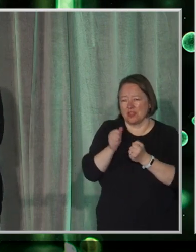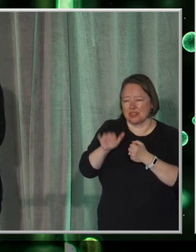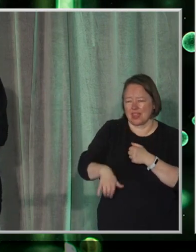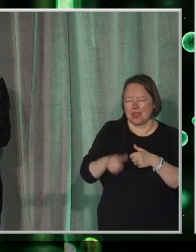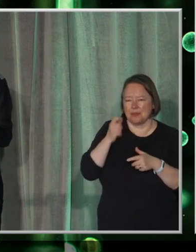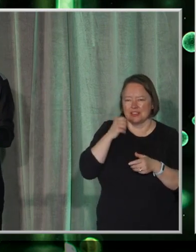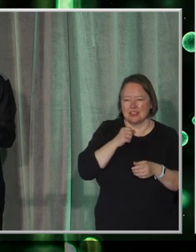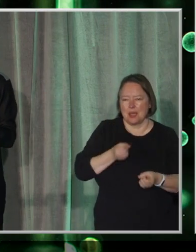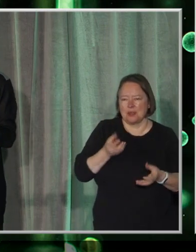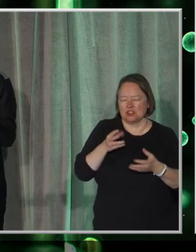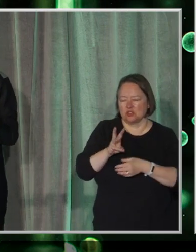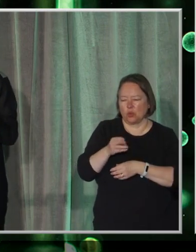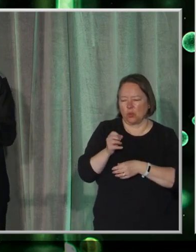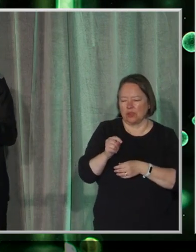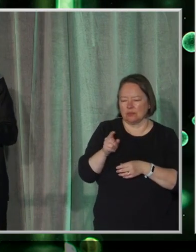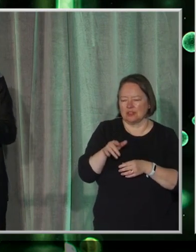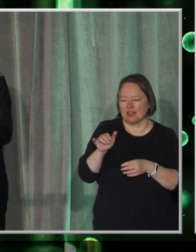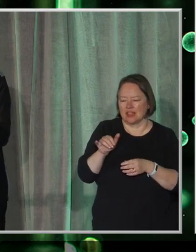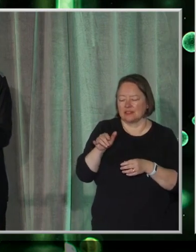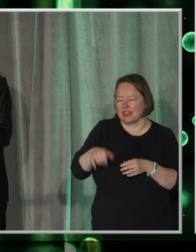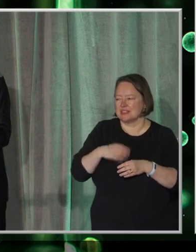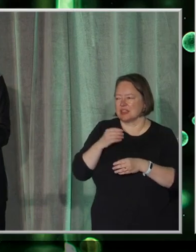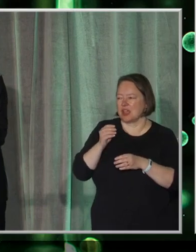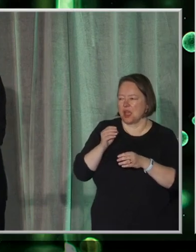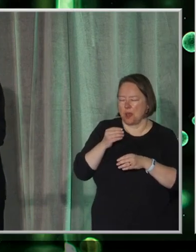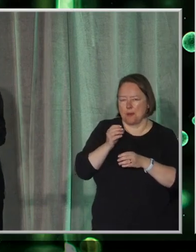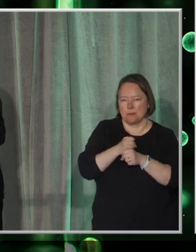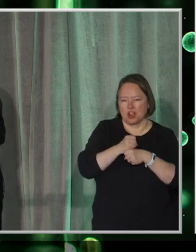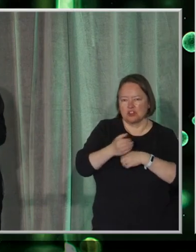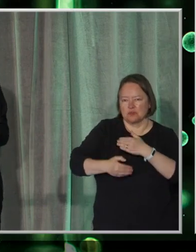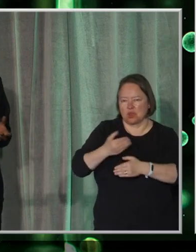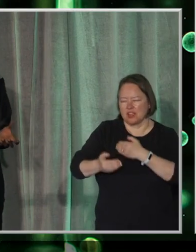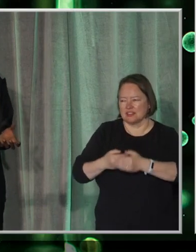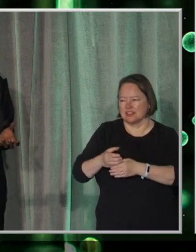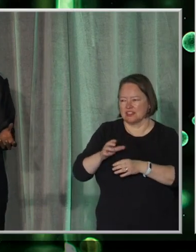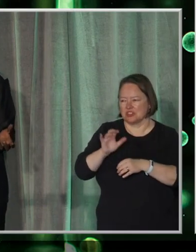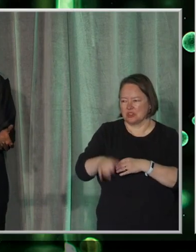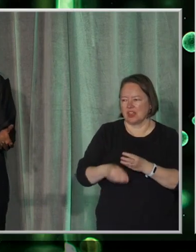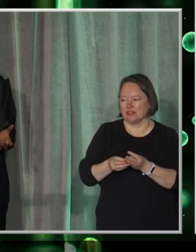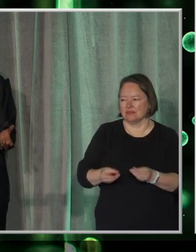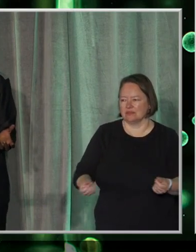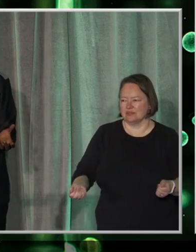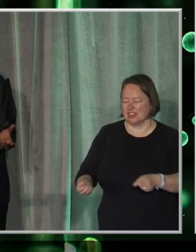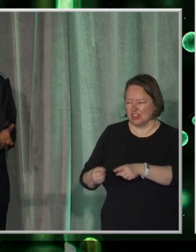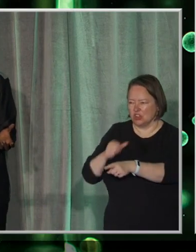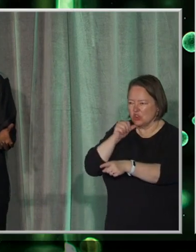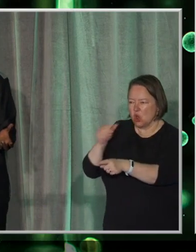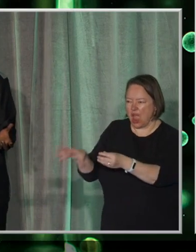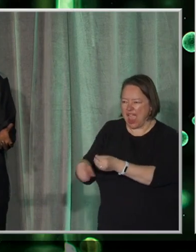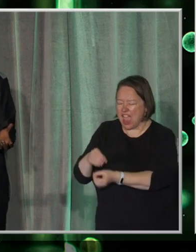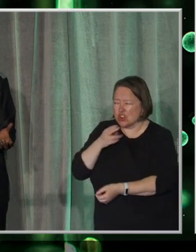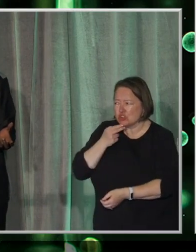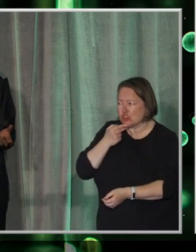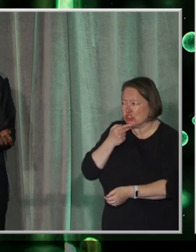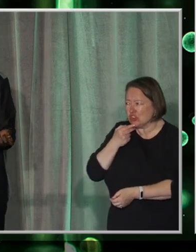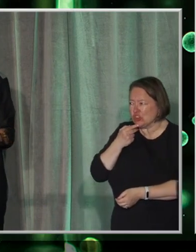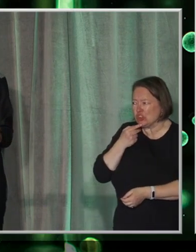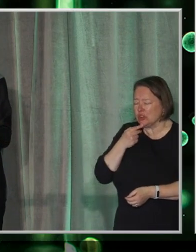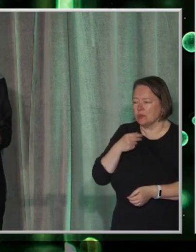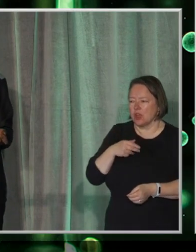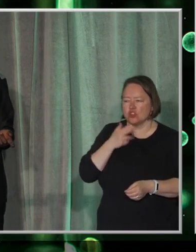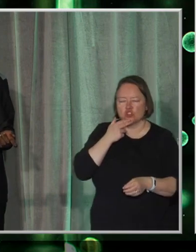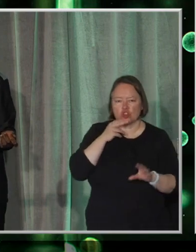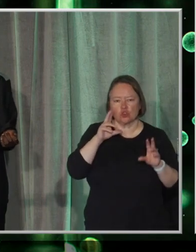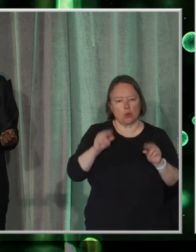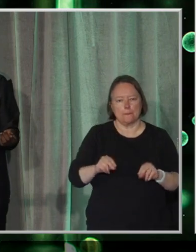it. But that's the production process that we use to get that brown liquid fertilizer. Yeah. You don't add sugar? Yeah, sugar,